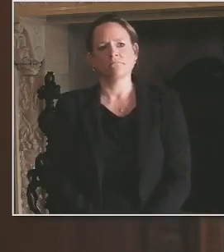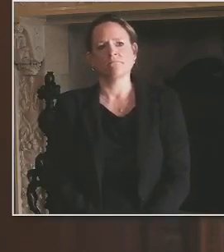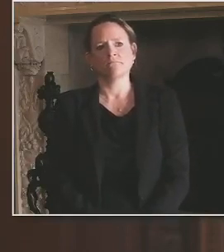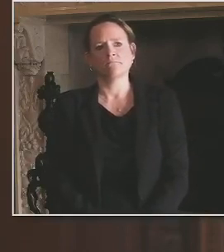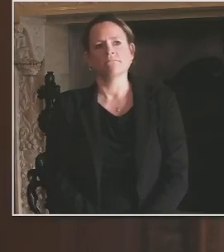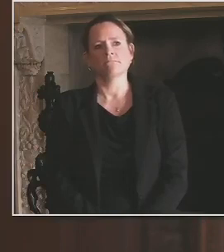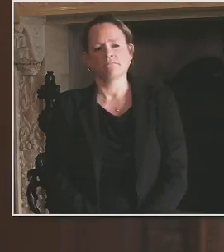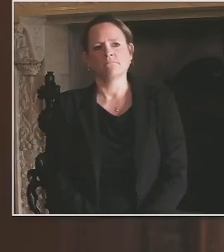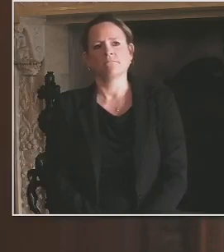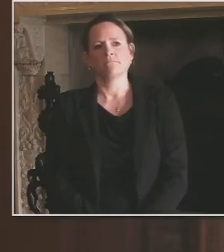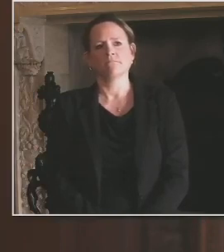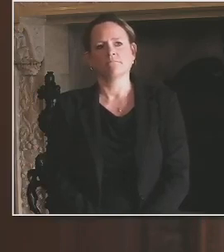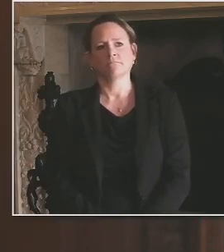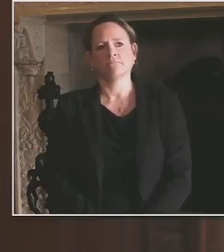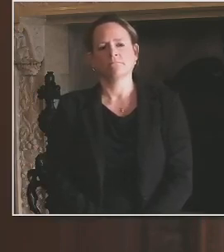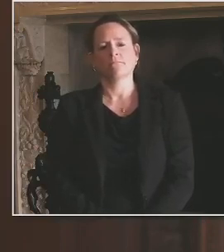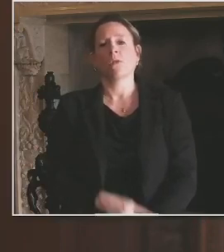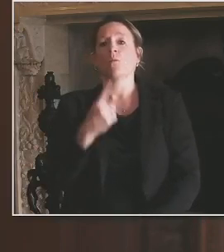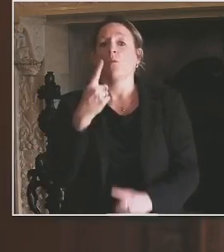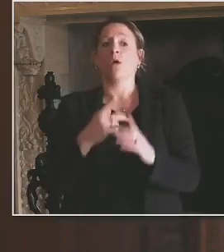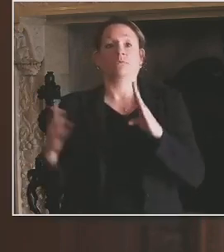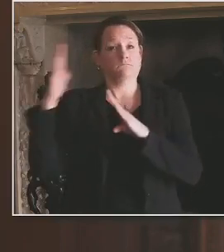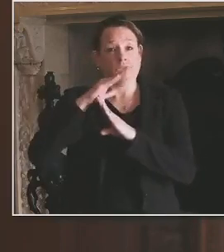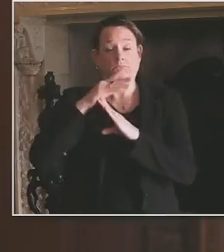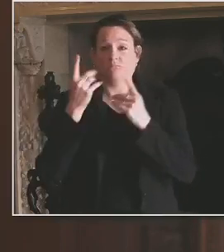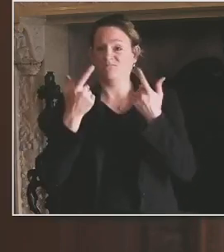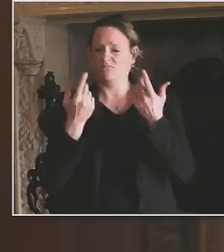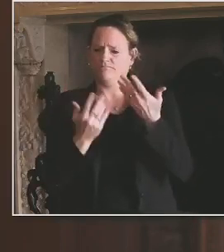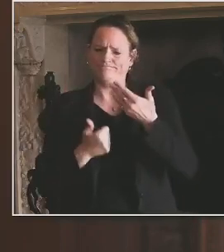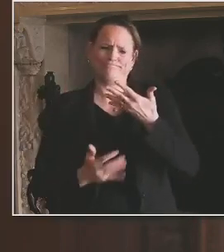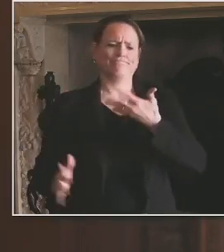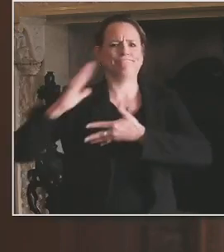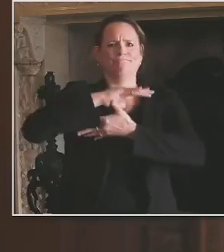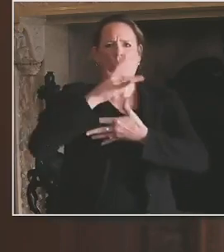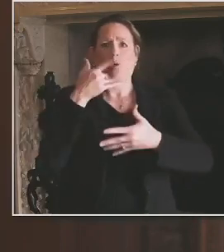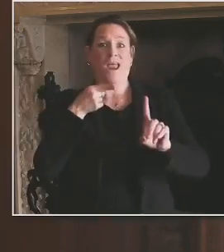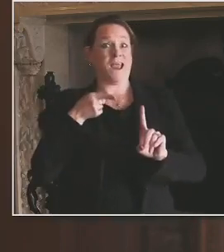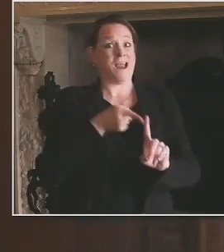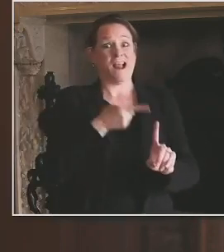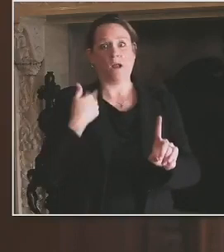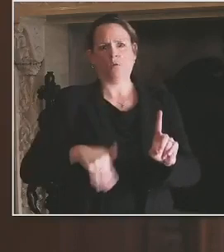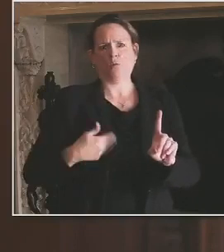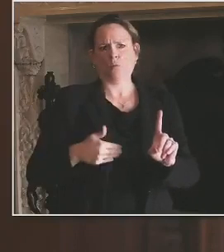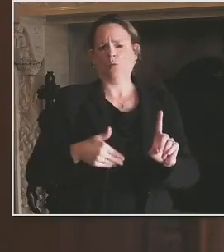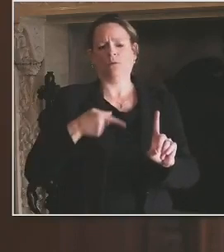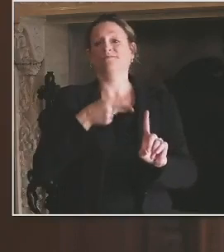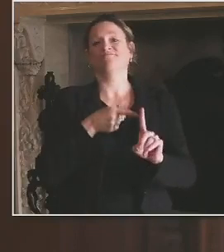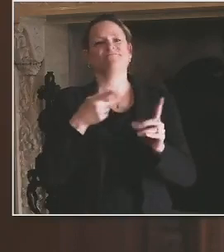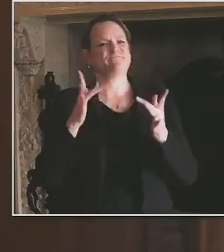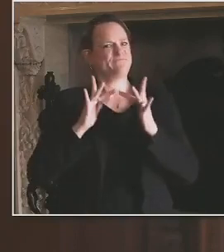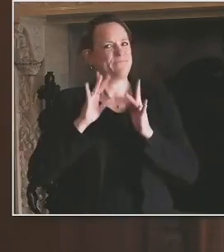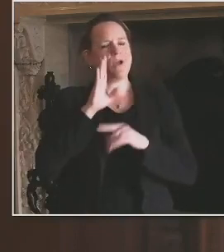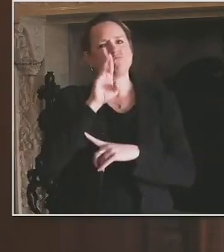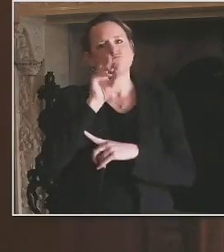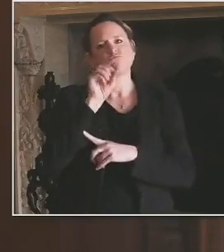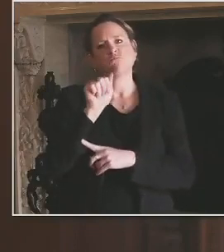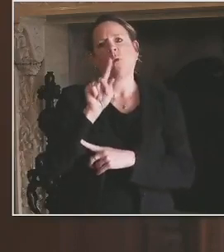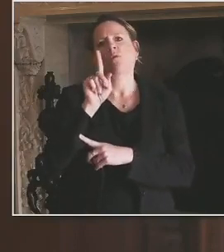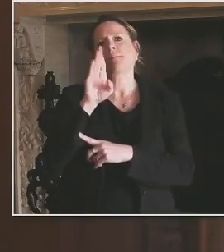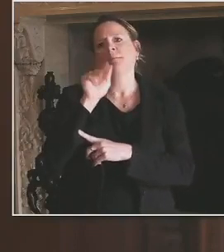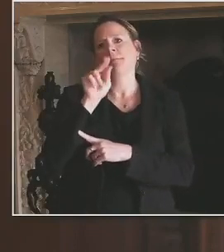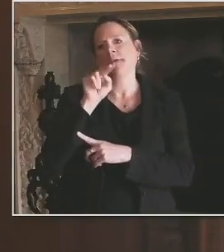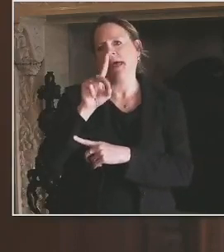top priorities outlined by WEDC is the need for high-speed broadband access for every business owner, farmer,